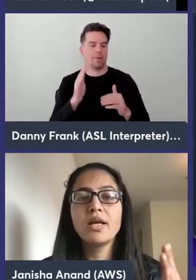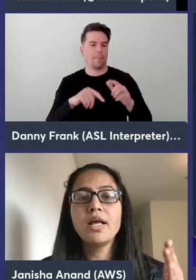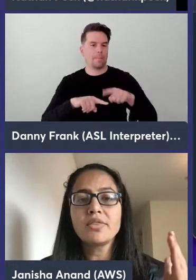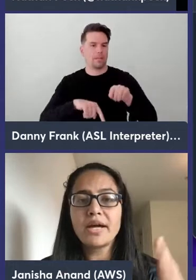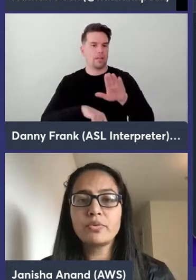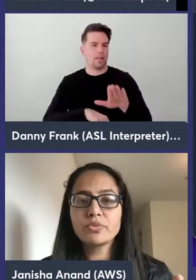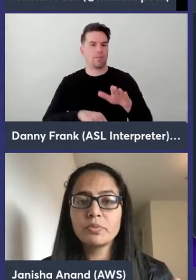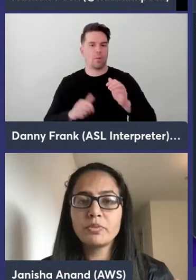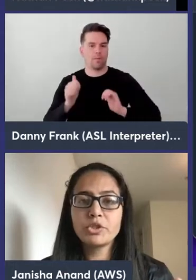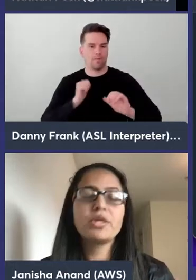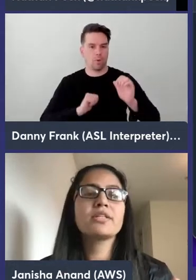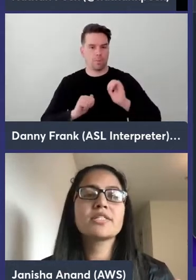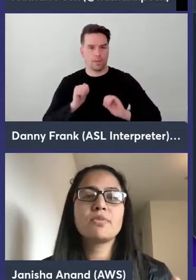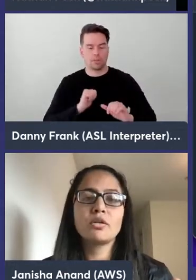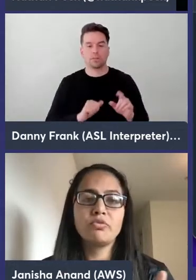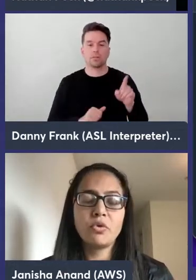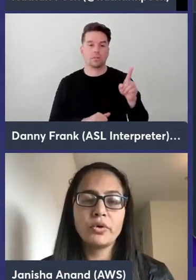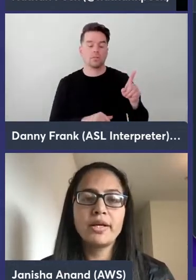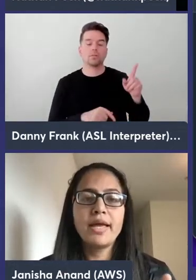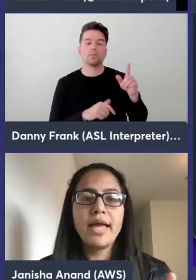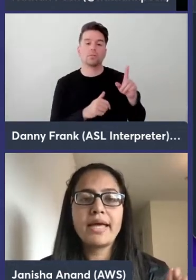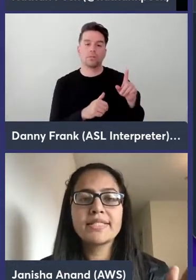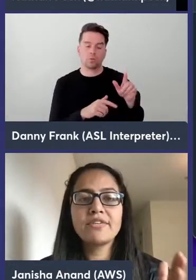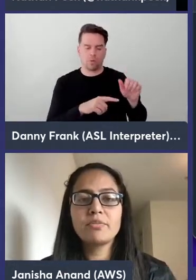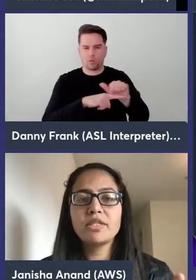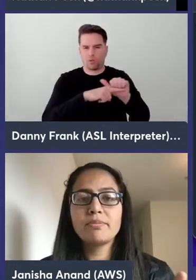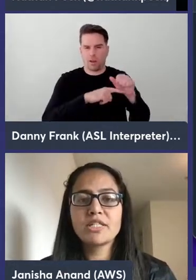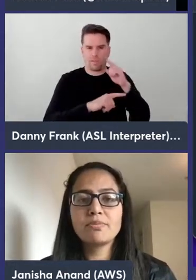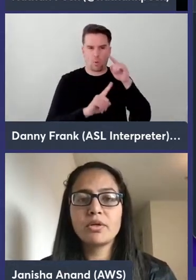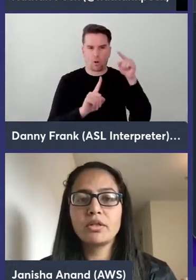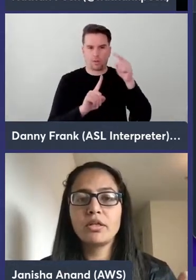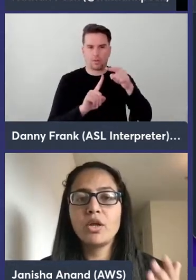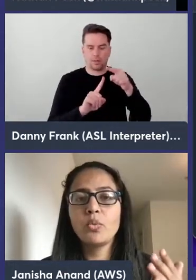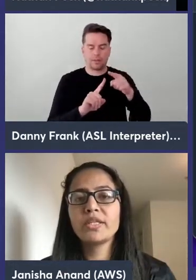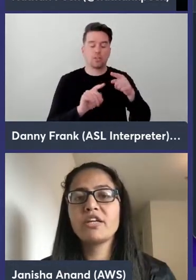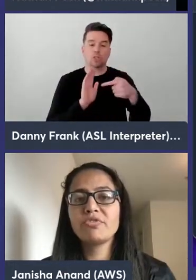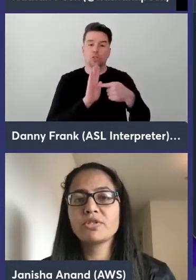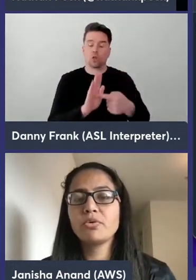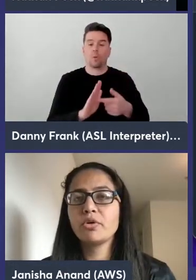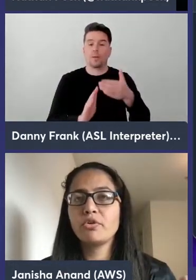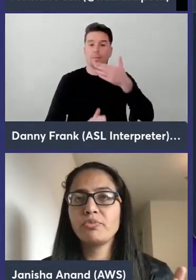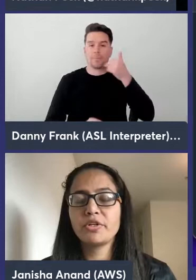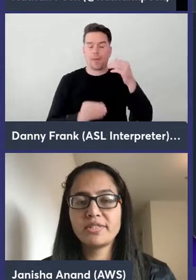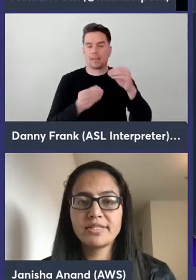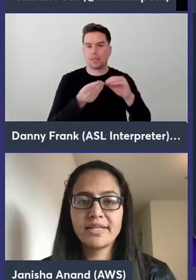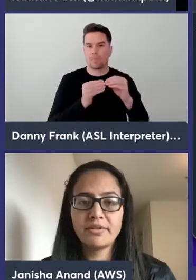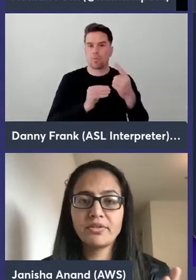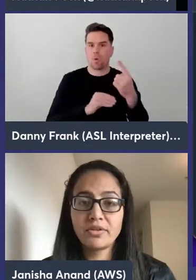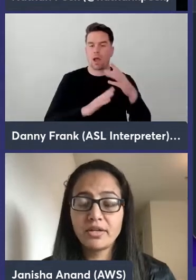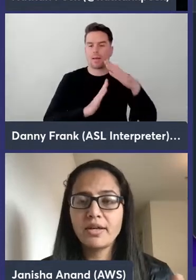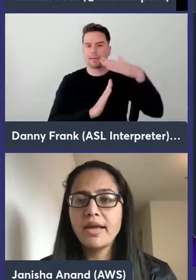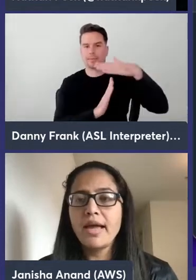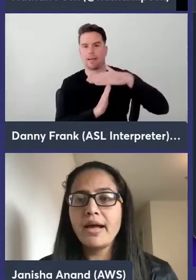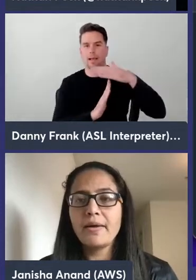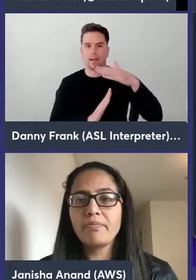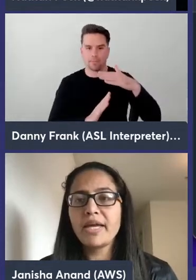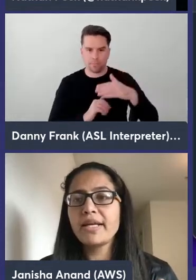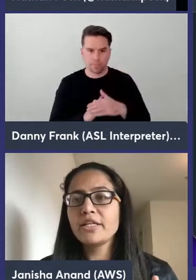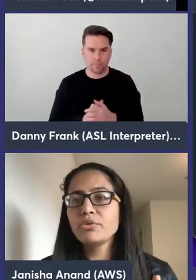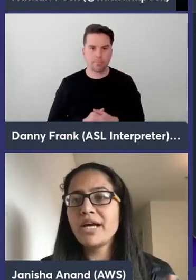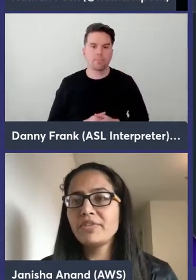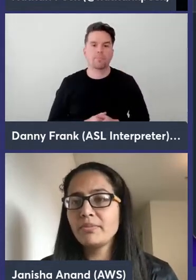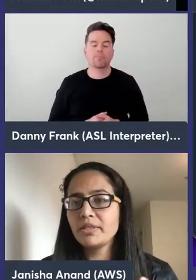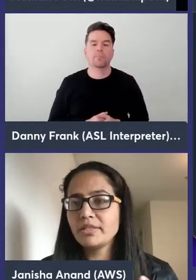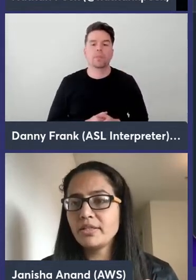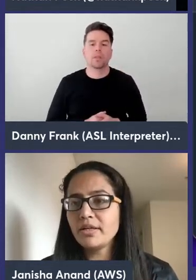here. That was what we were training this model for. And it's given me the best model with an F1 score of 0.673. And